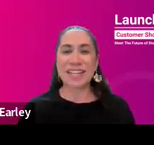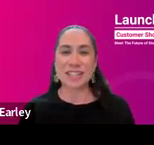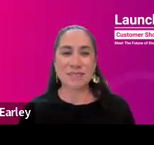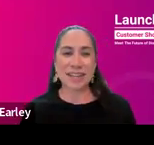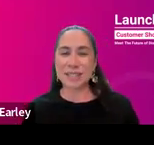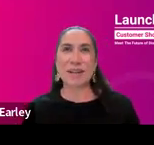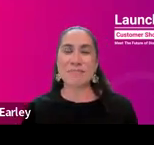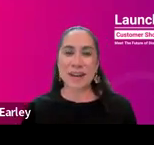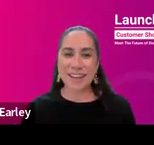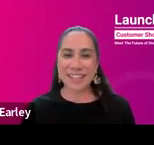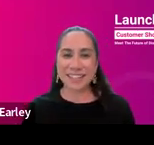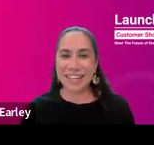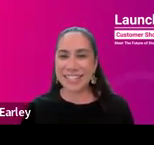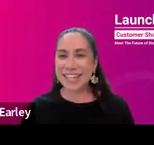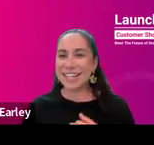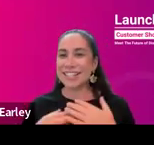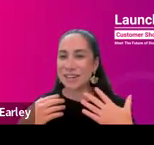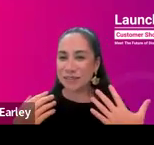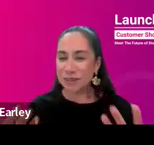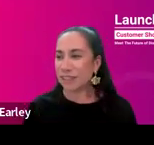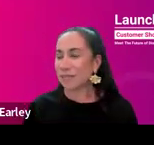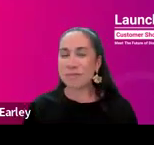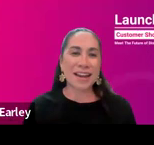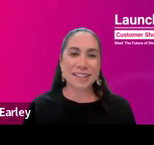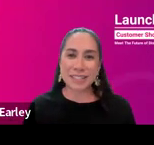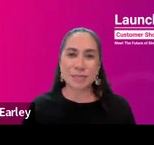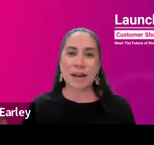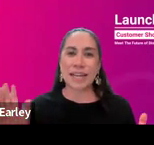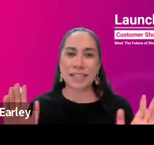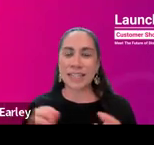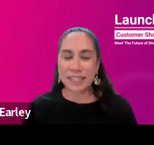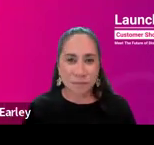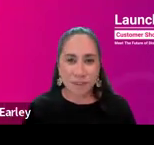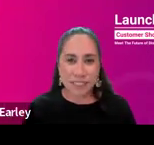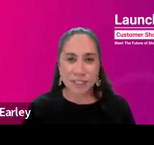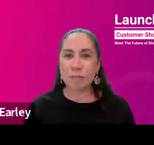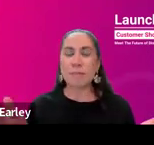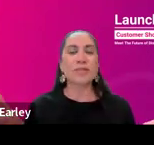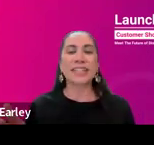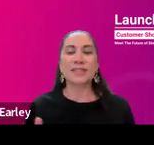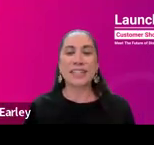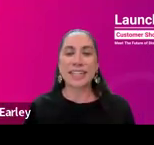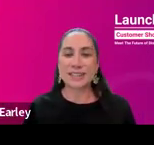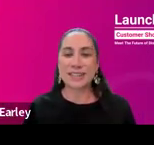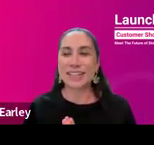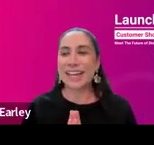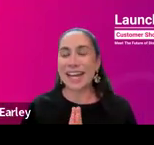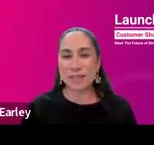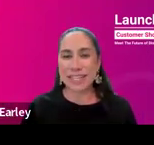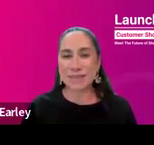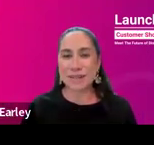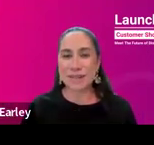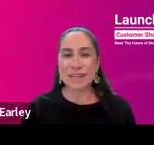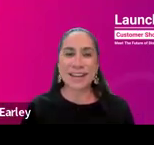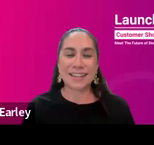know what relationship that is, but I'm proud nonetheless. So if you're feeling proud and inspired, get comfy, top up your drink if you need to,